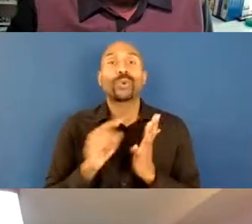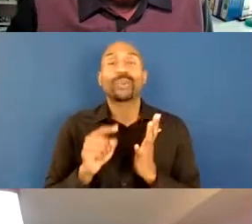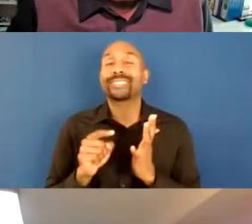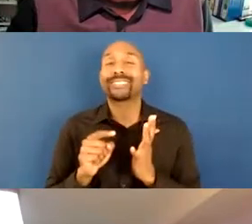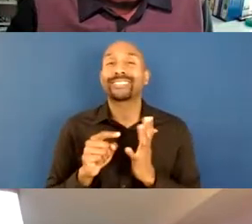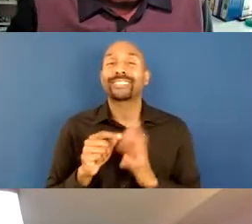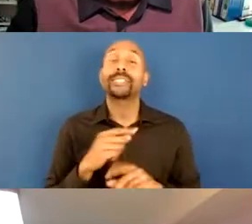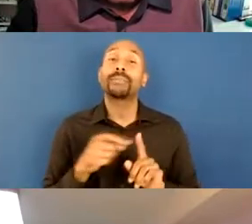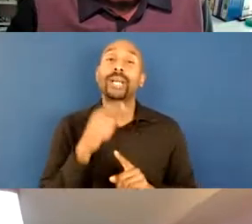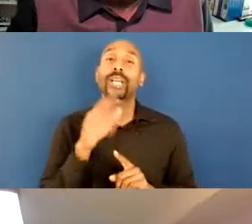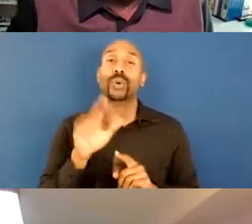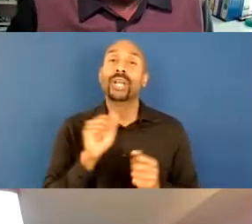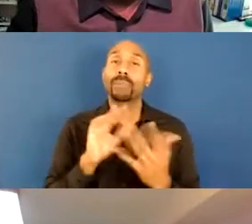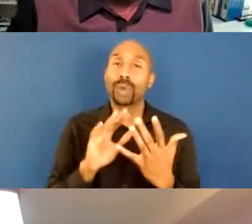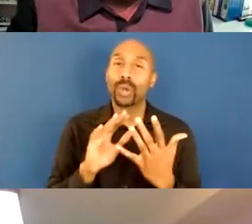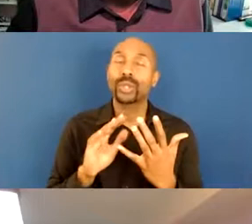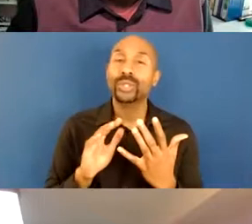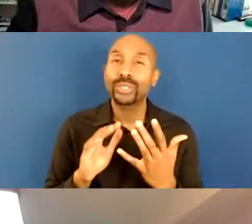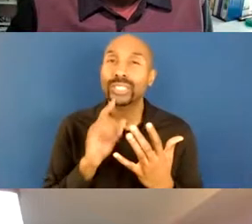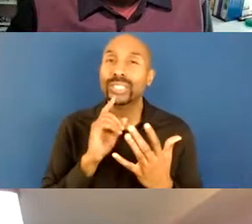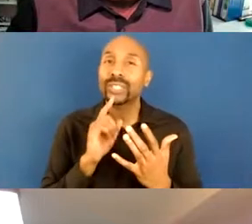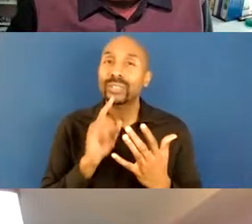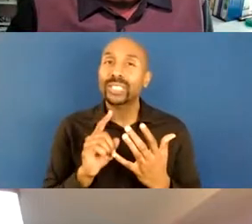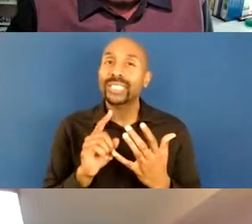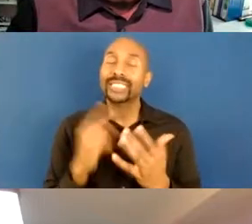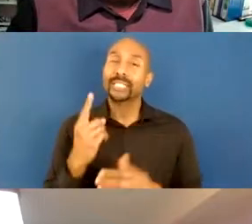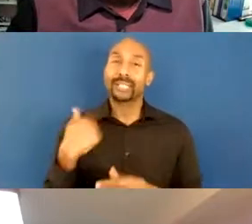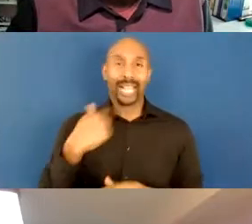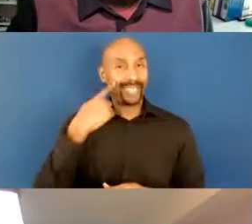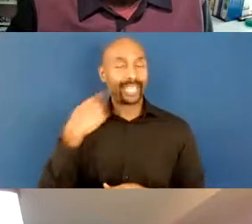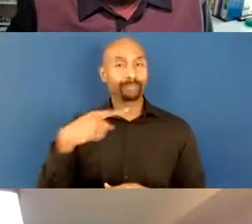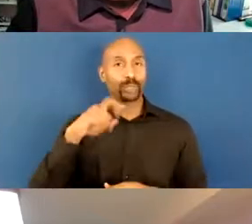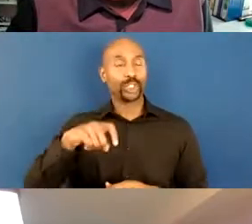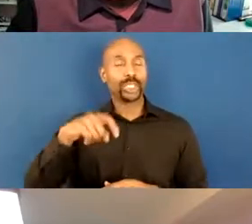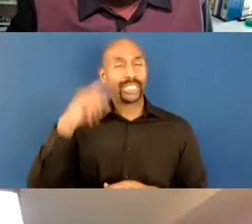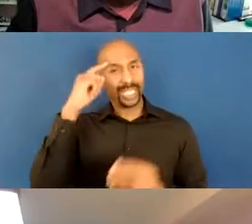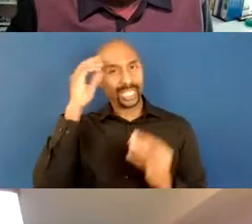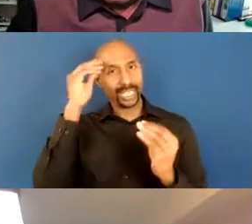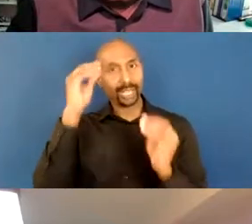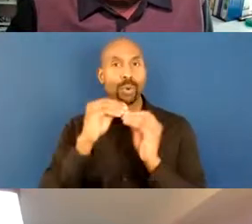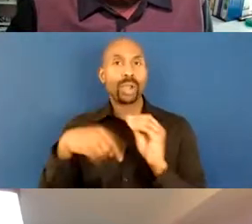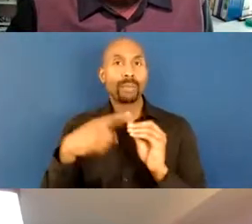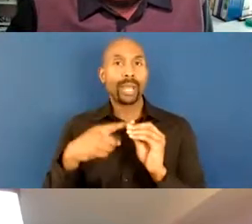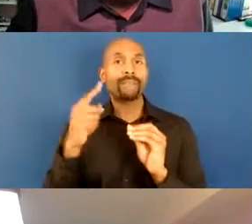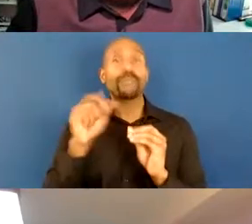you took an approach that is really worth considering of how to be